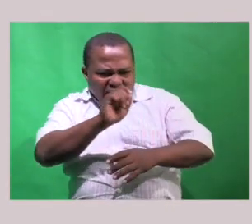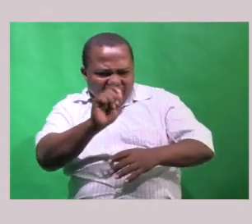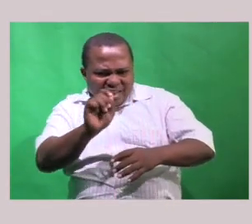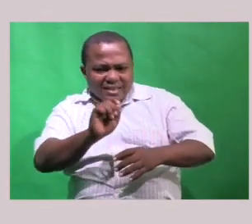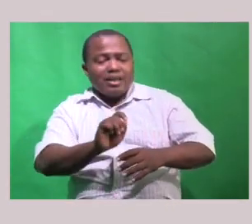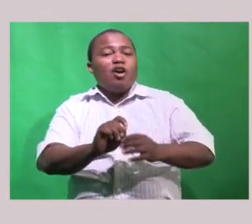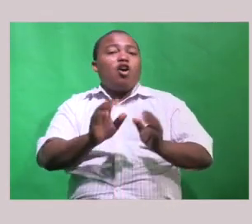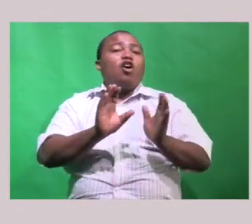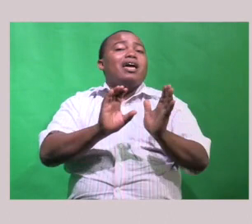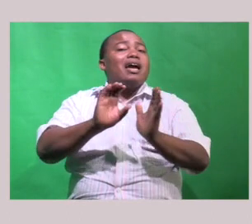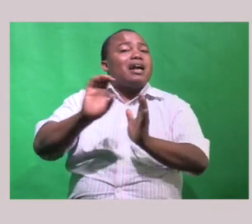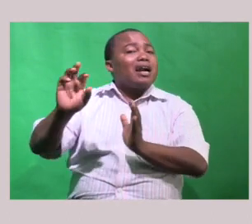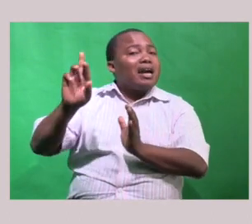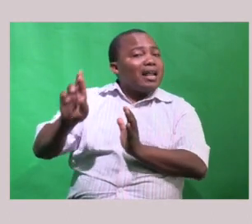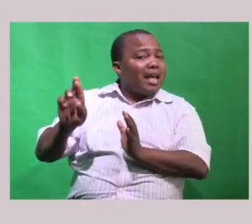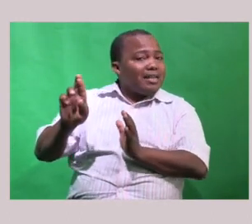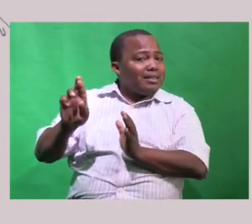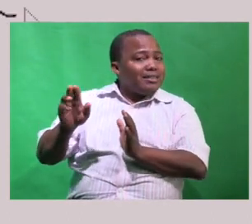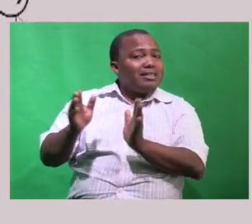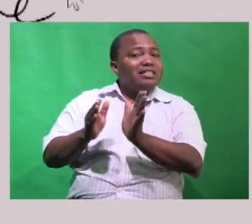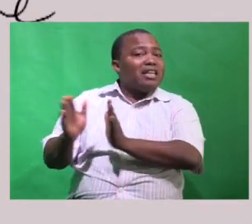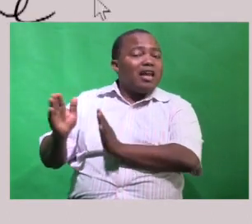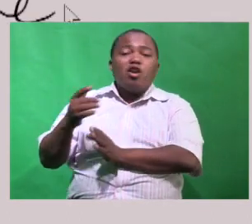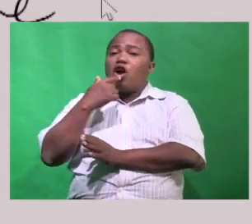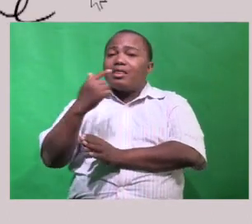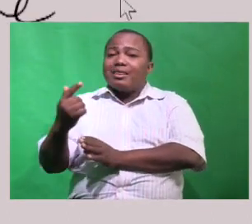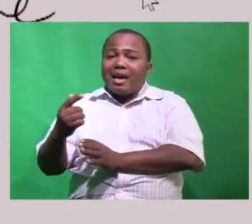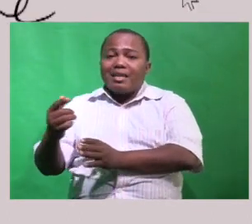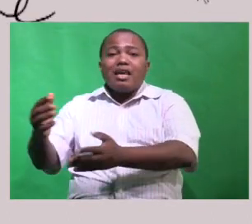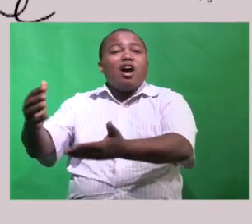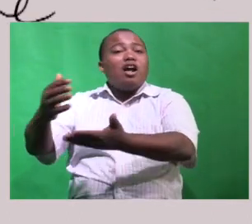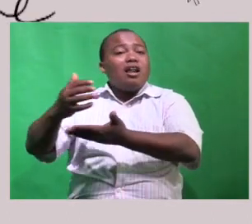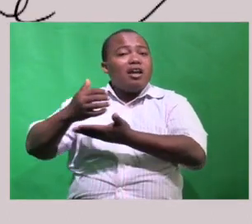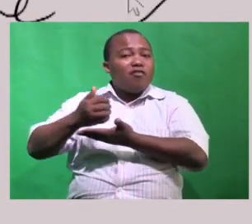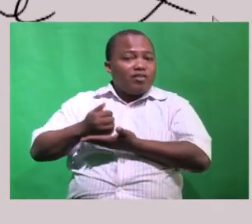side by saying that revenue